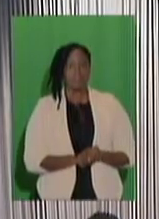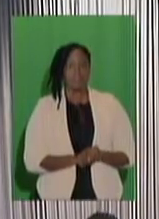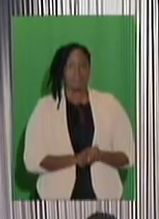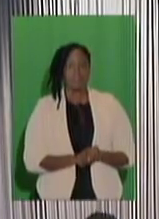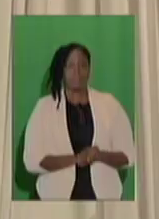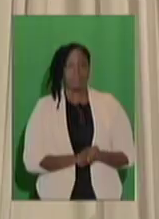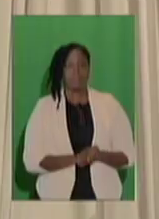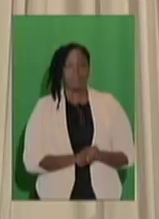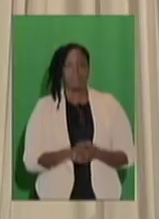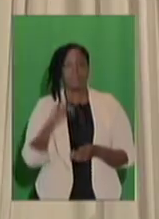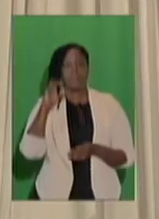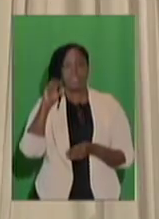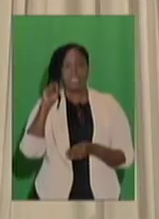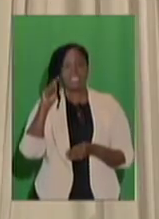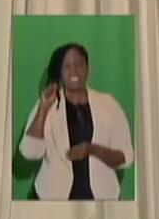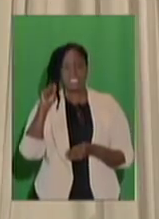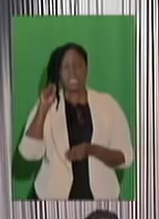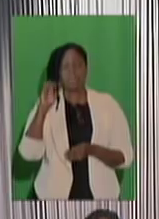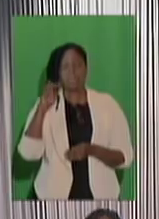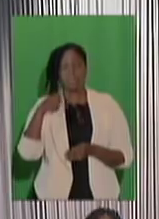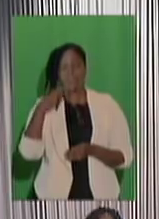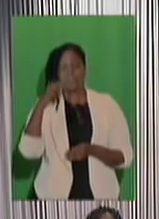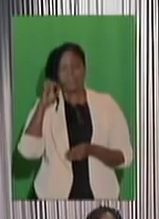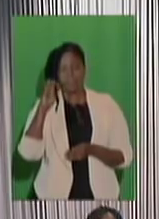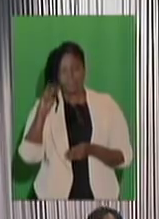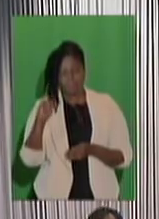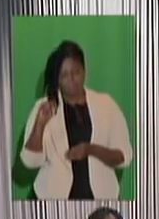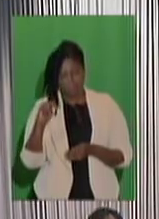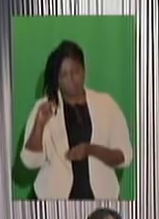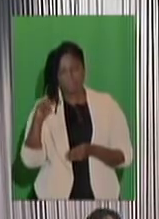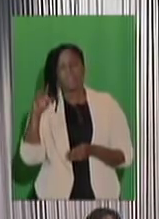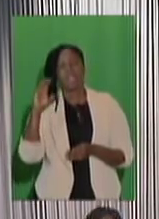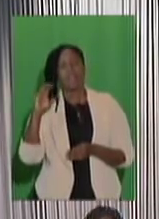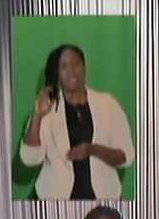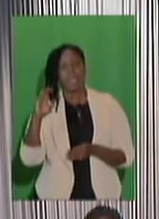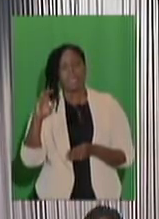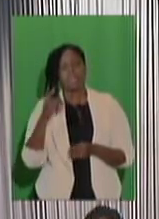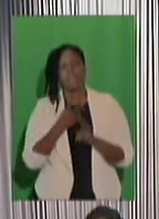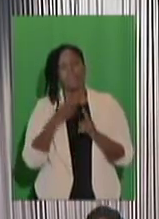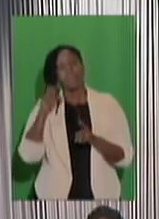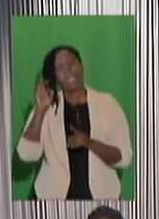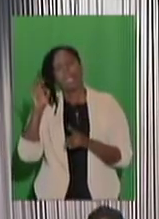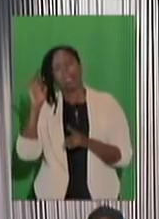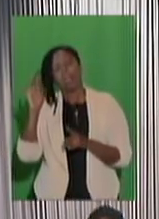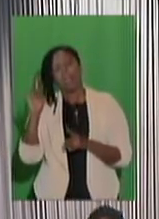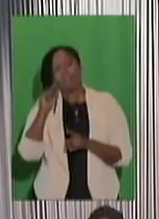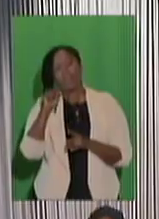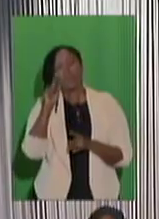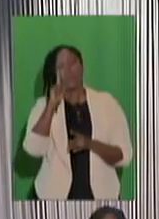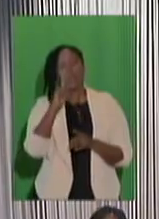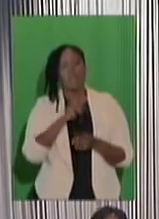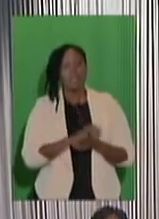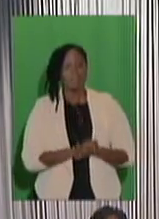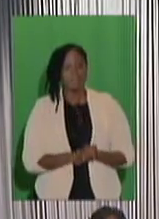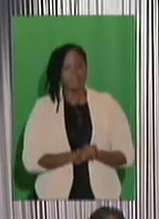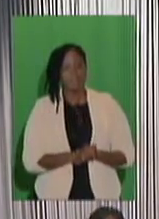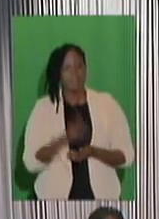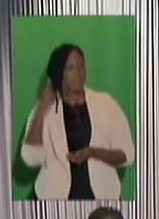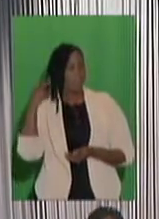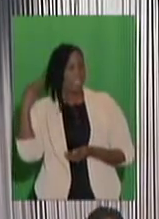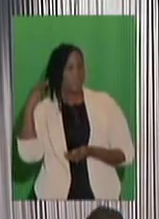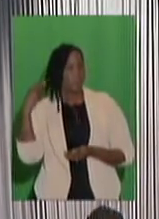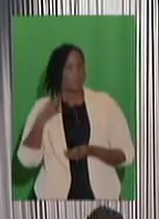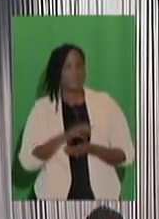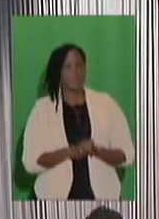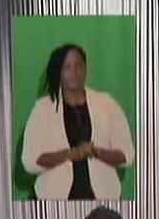Stephen Cummings, 98.1. Good morning. Stephen Cummings here, 98.1 FM. Dr. Allen,